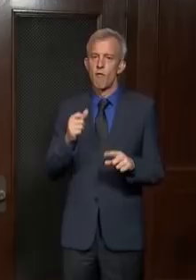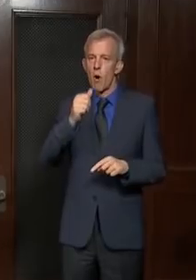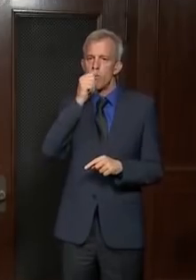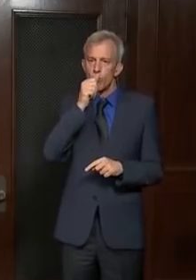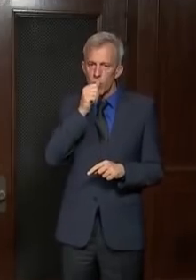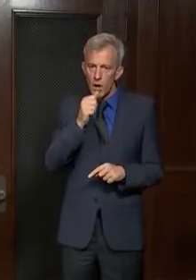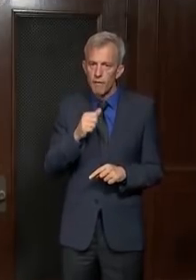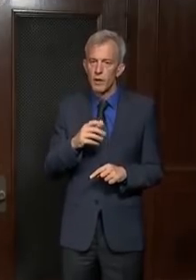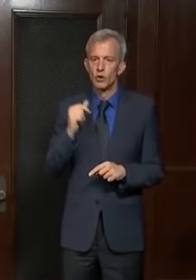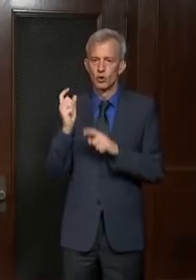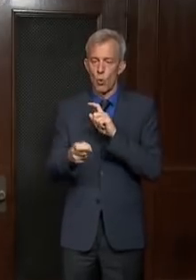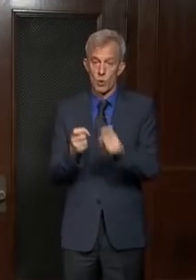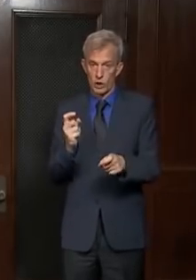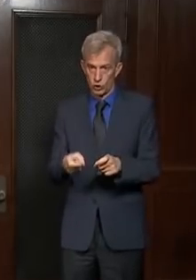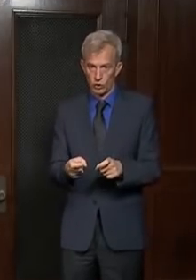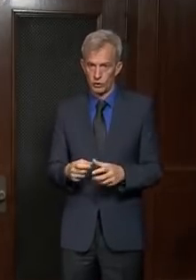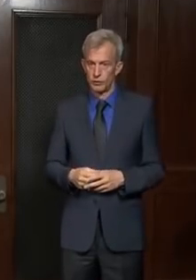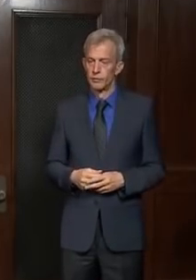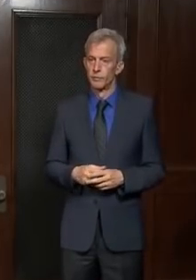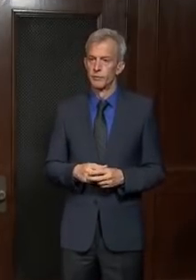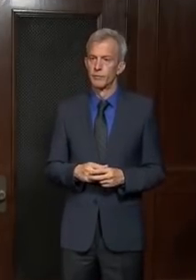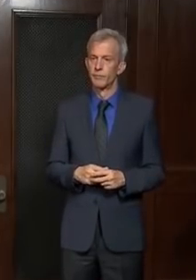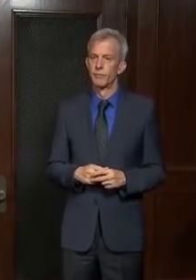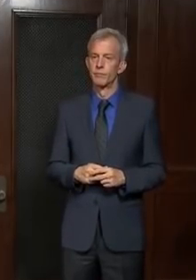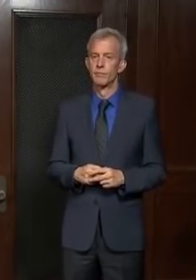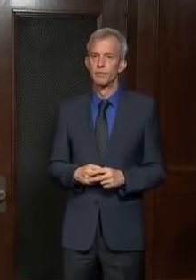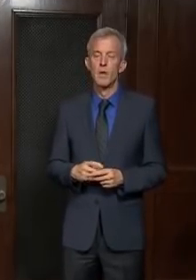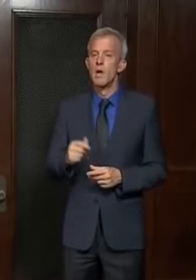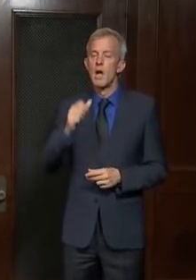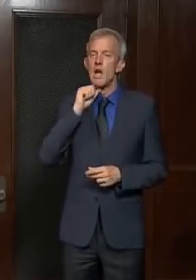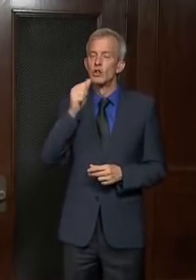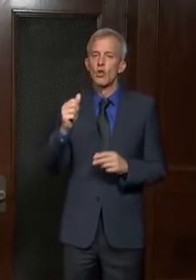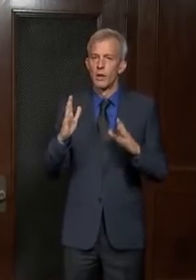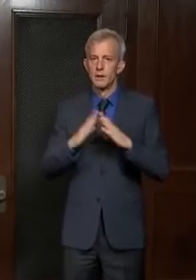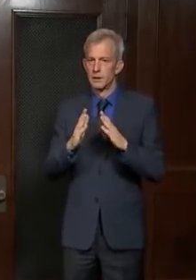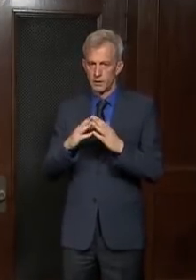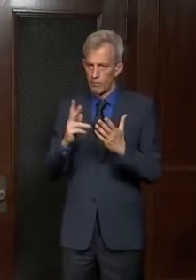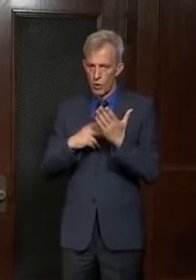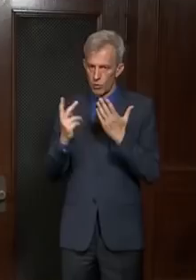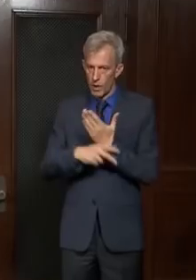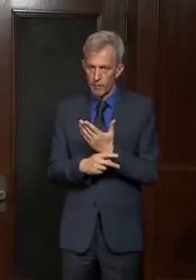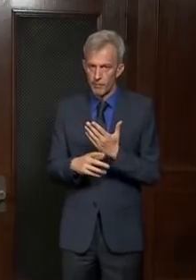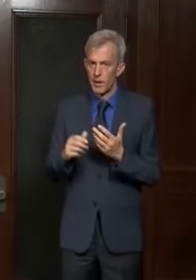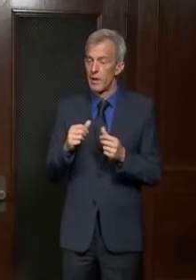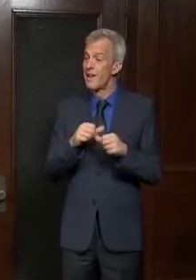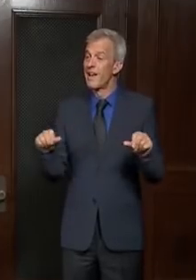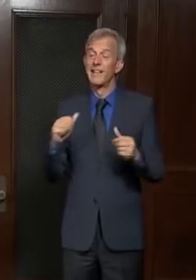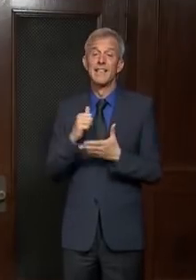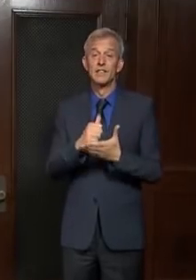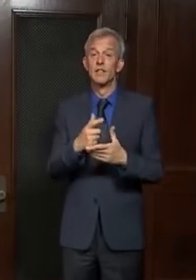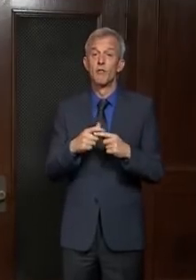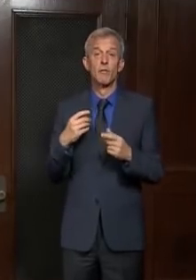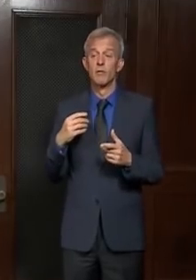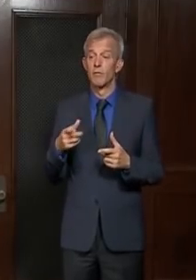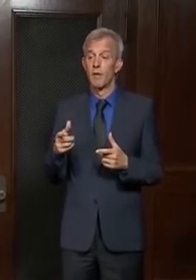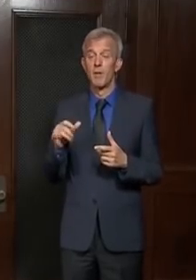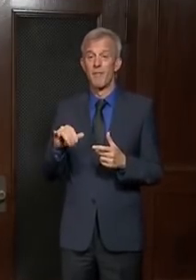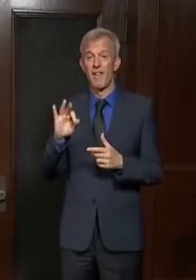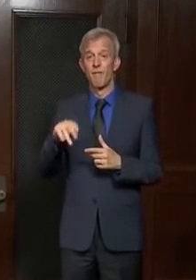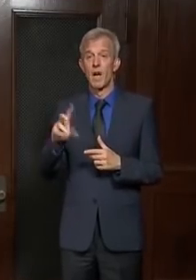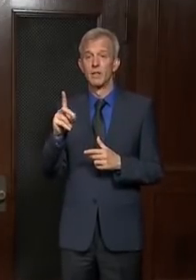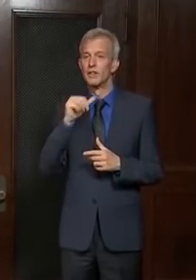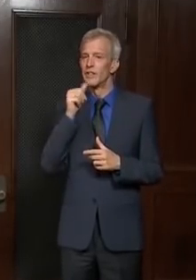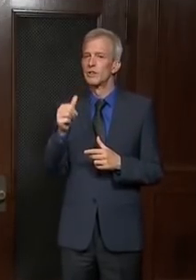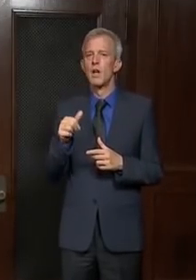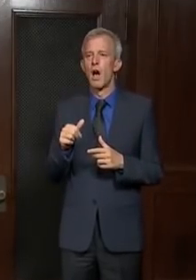foundation donations. It's not a city program, and any assistance through this fund is not considered a public